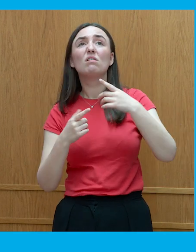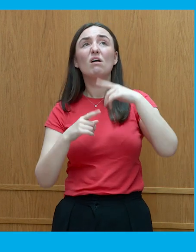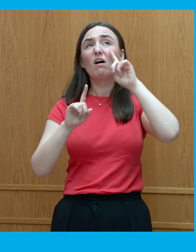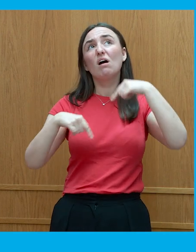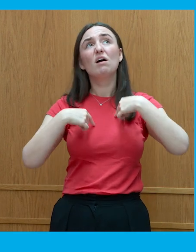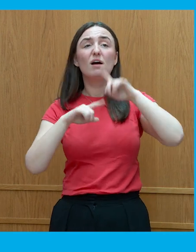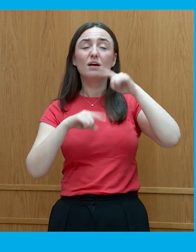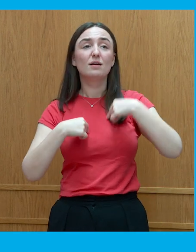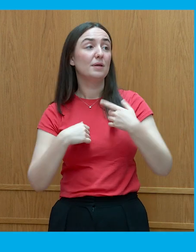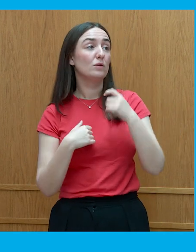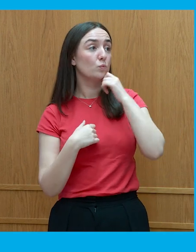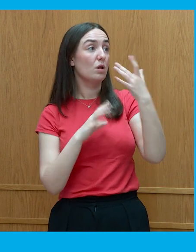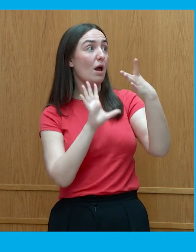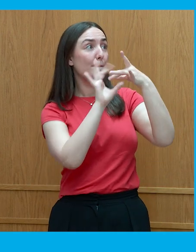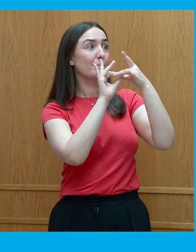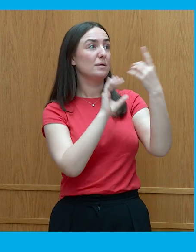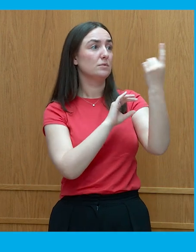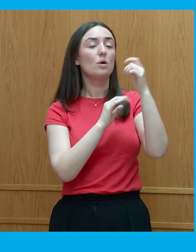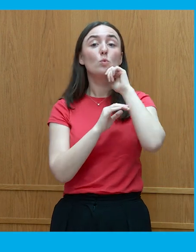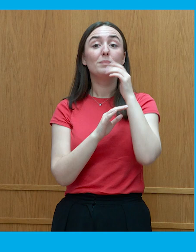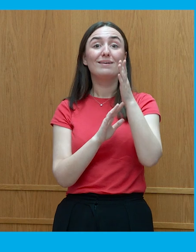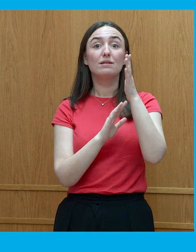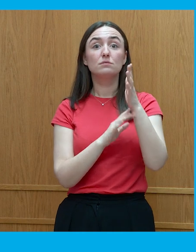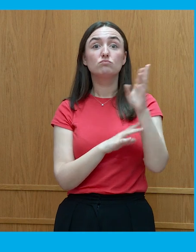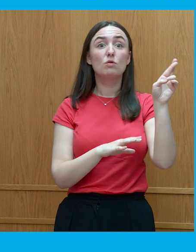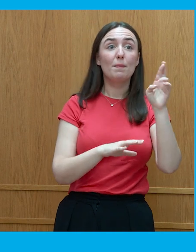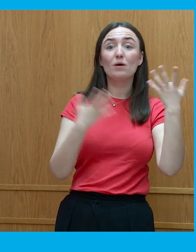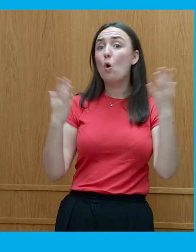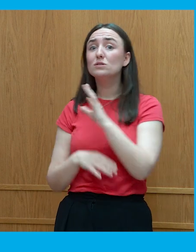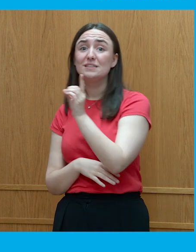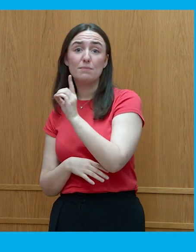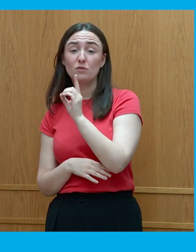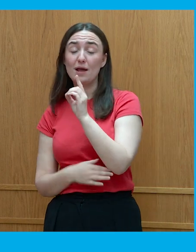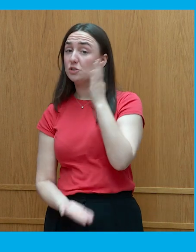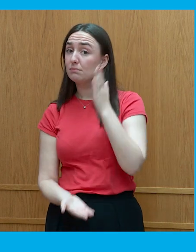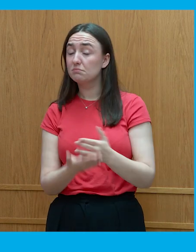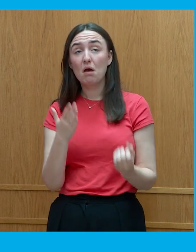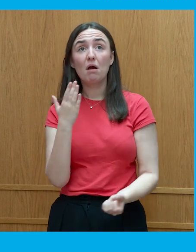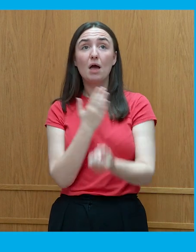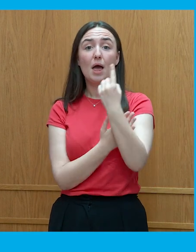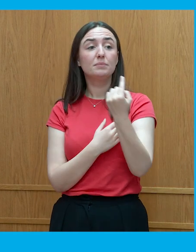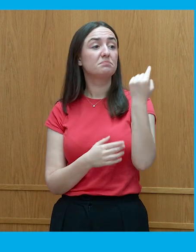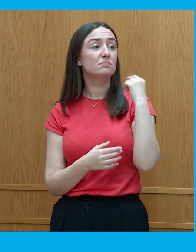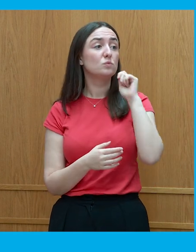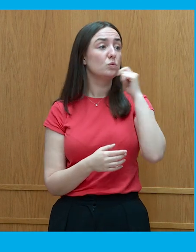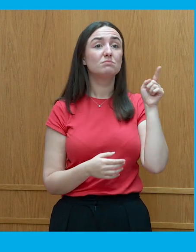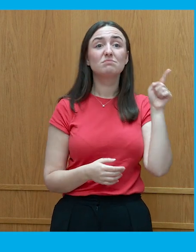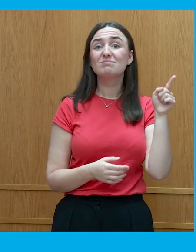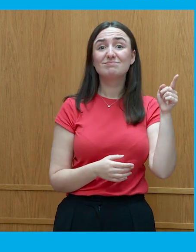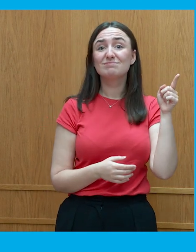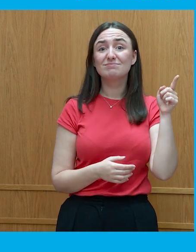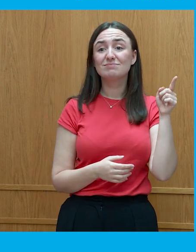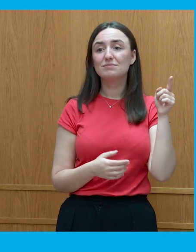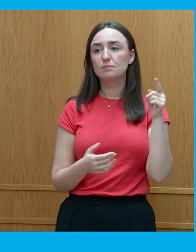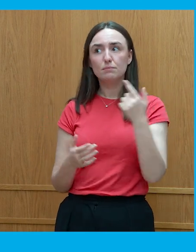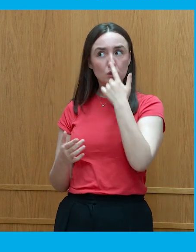be from the left or the right. It happened to have been the Republicans, but I think it could have been the Democrats as well. And so